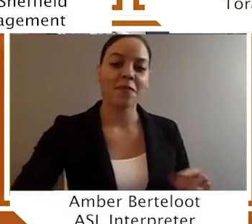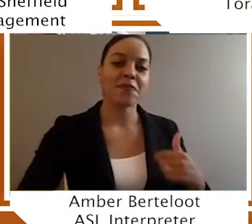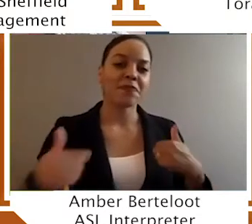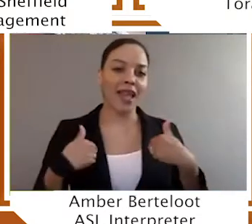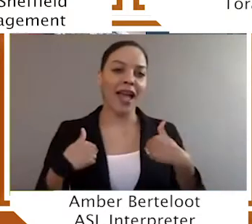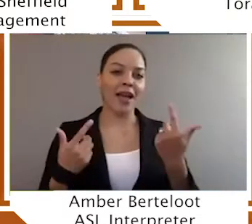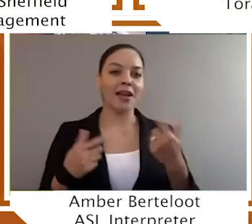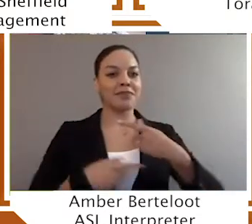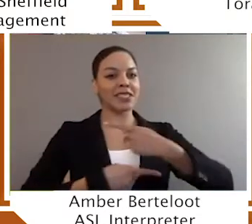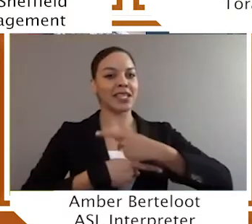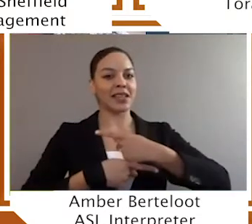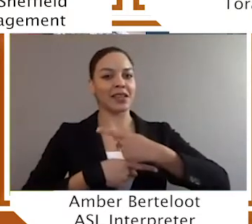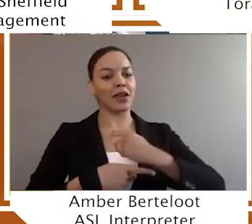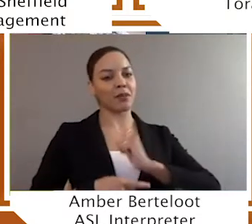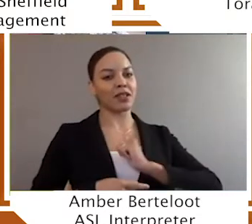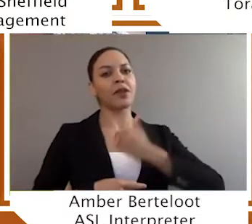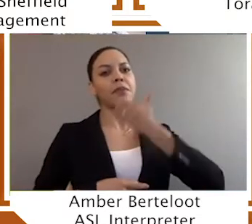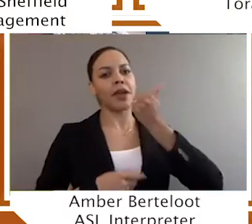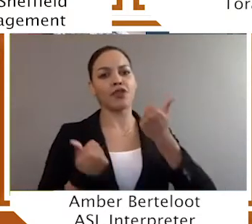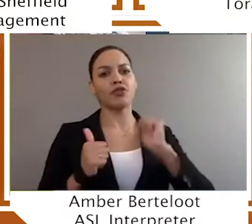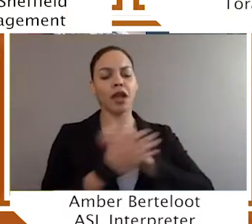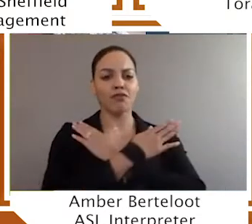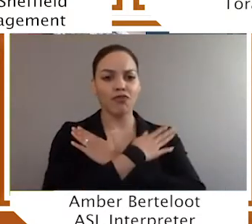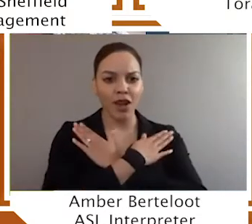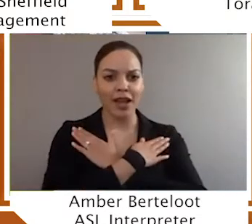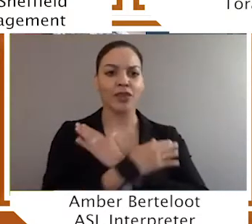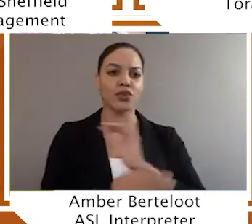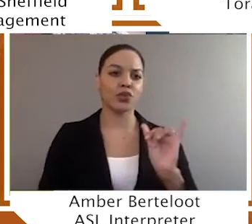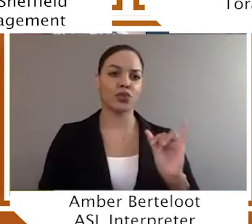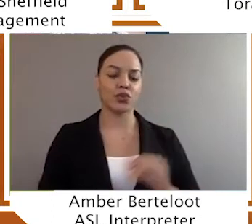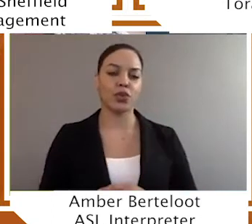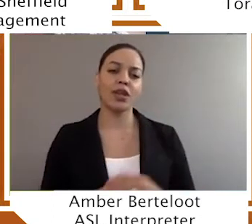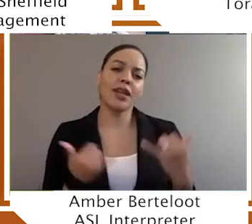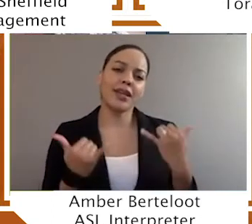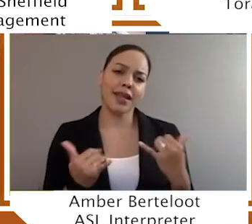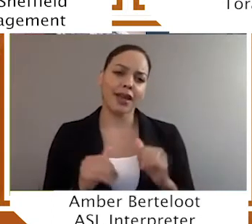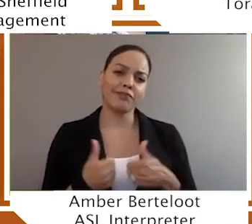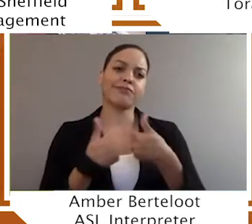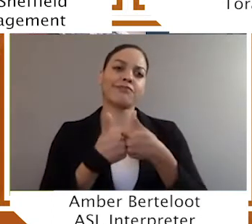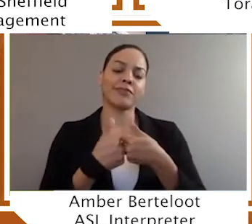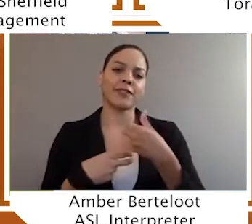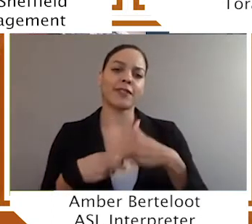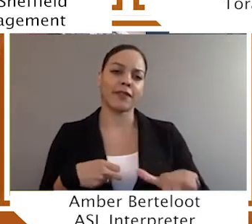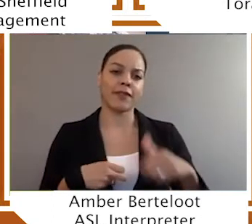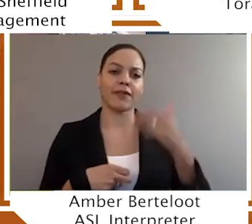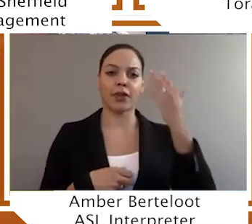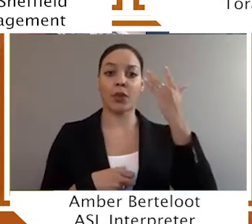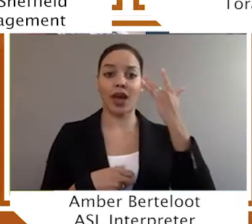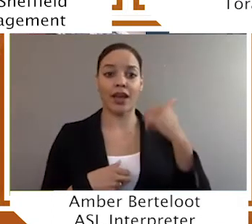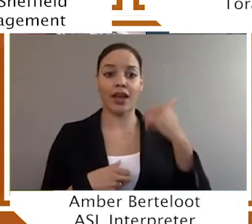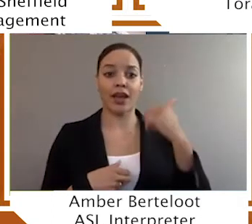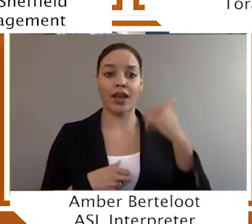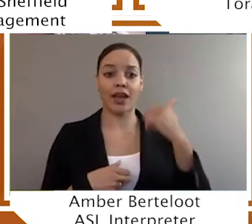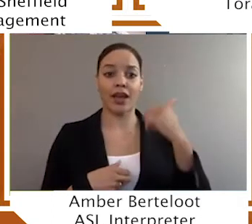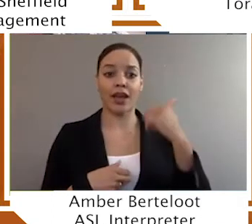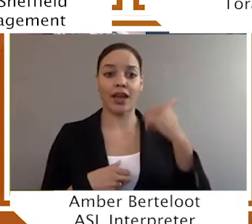And trying to get rest. Right now, it's a little tough because where I'm in, trying to get